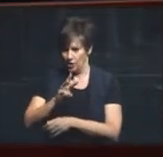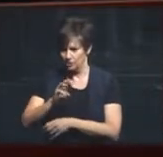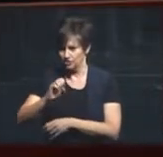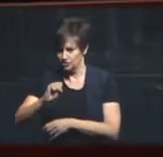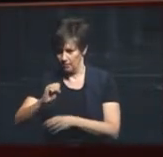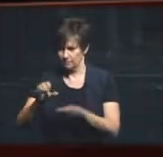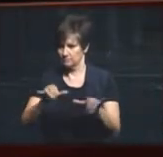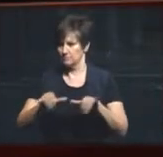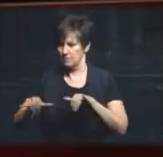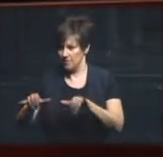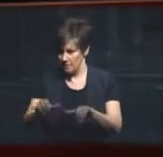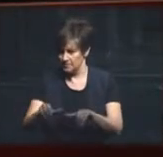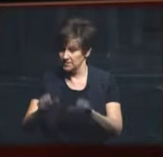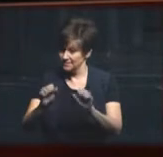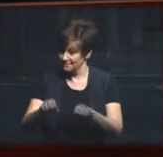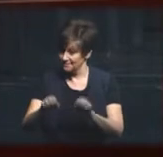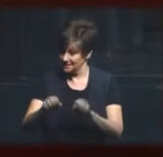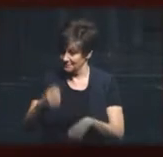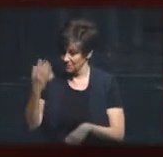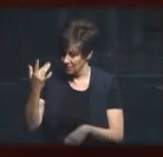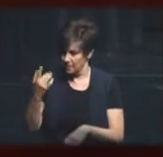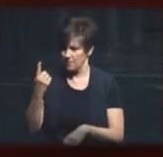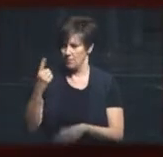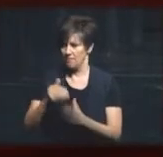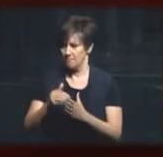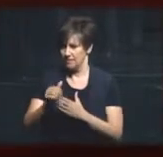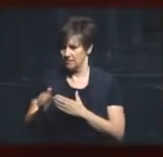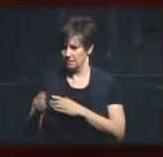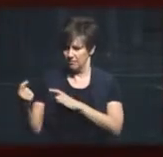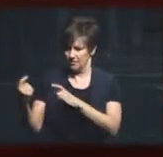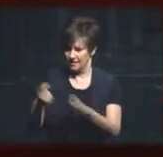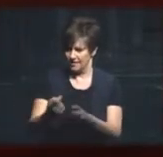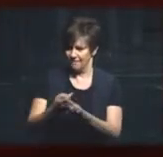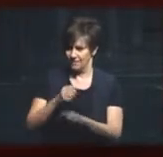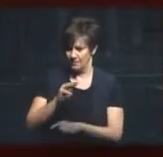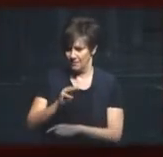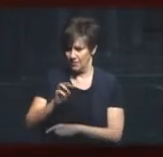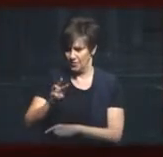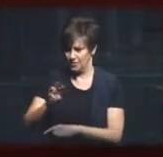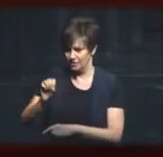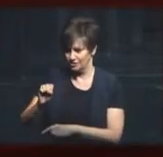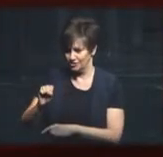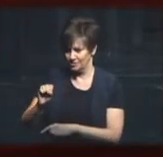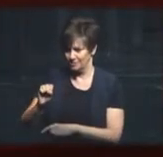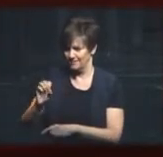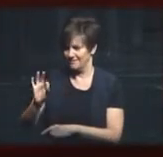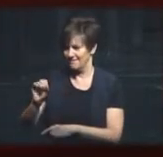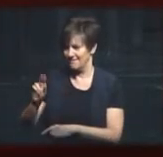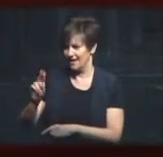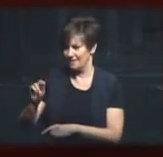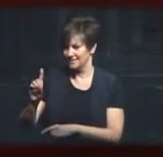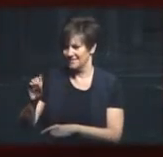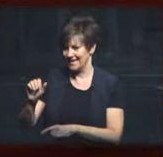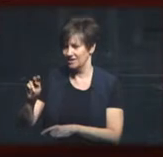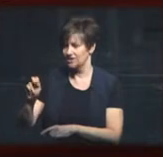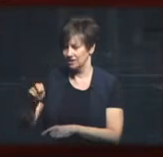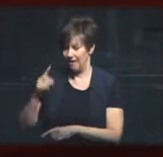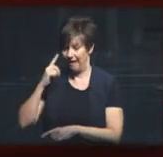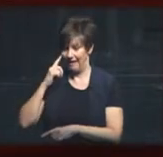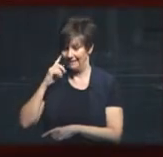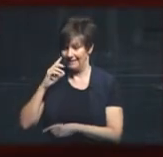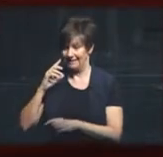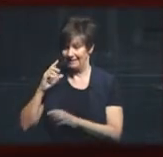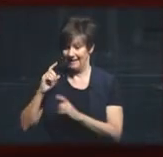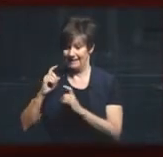Commons is possible because of a $1 million gift from the Marie Wall Sharp Foundation. I think we pretty well have that gift